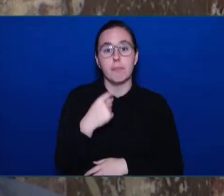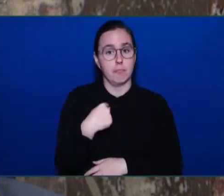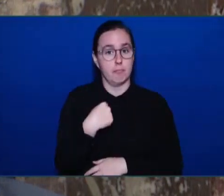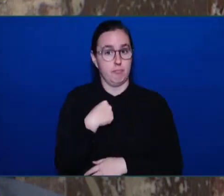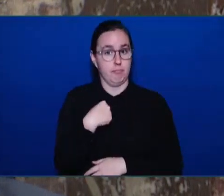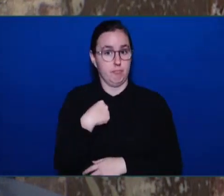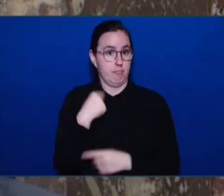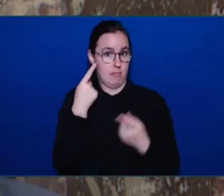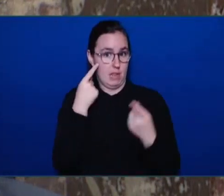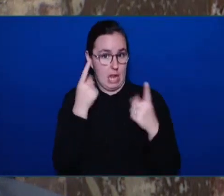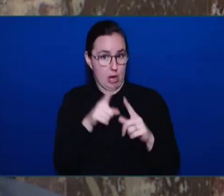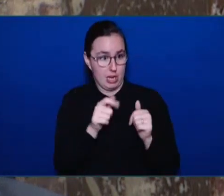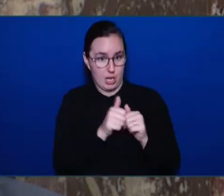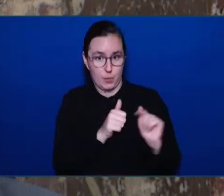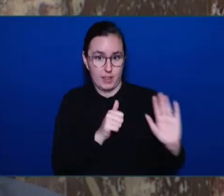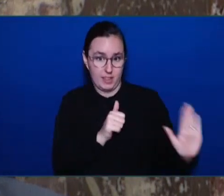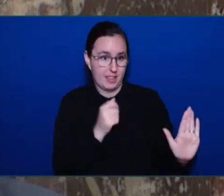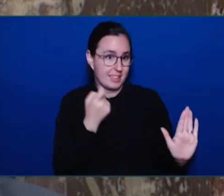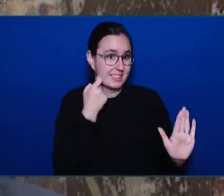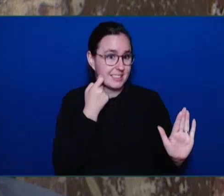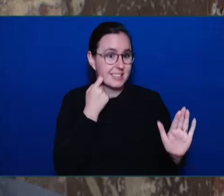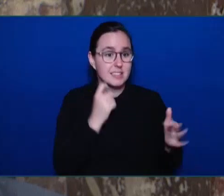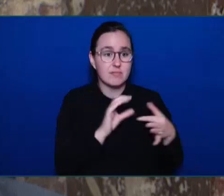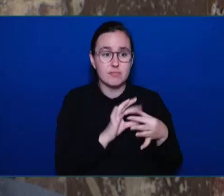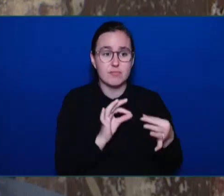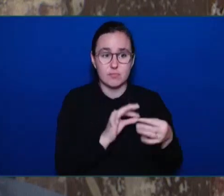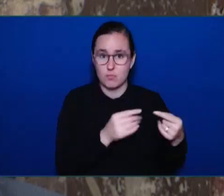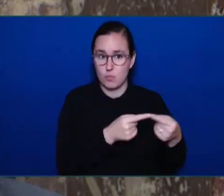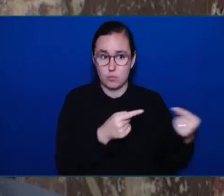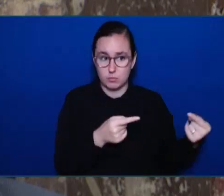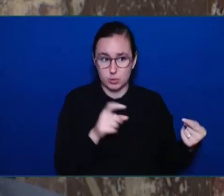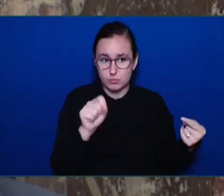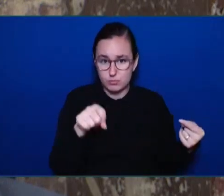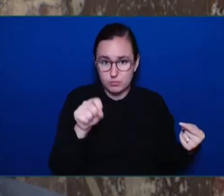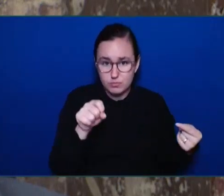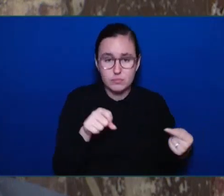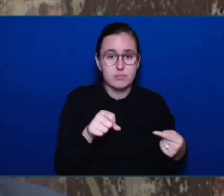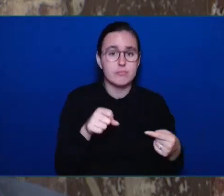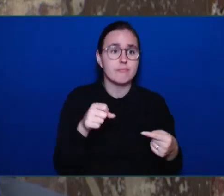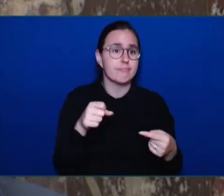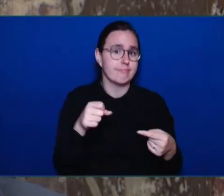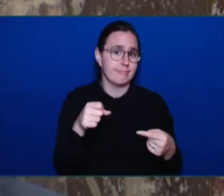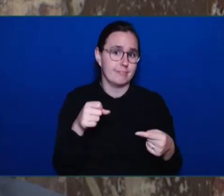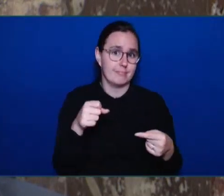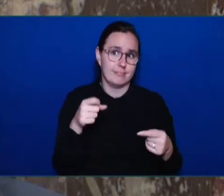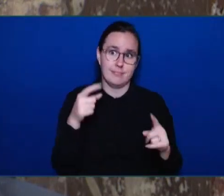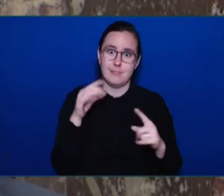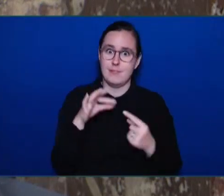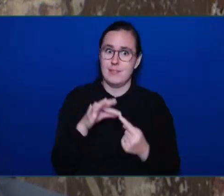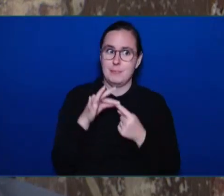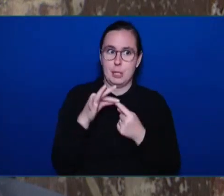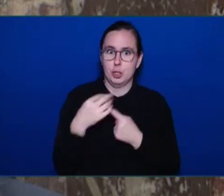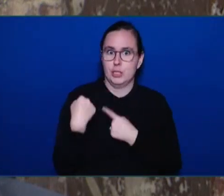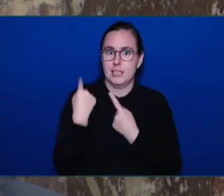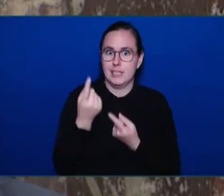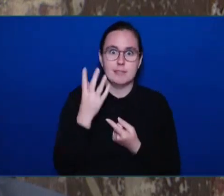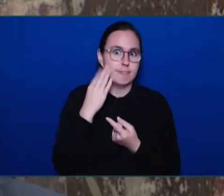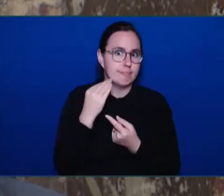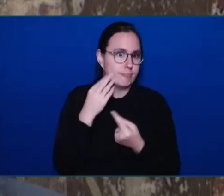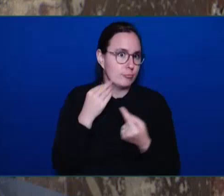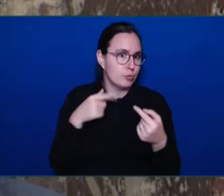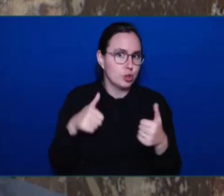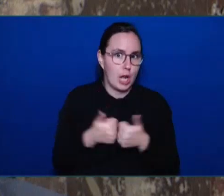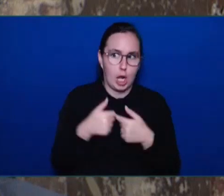with the member opposite that especially the challenges that we have faced in the last few years, how this issue has even